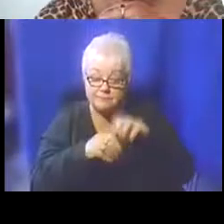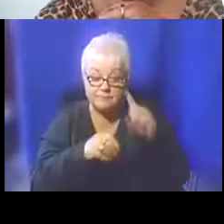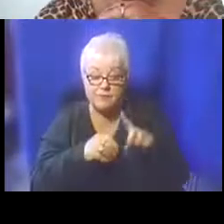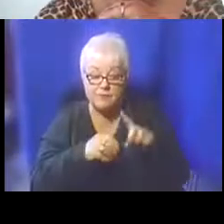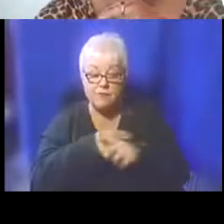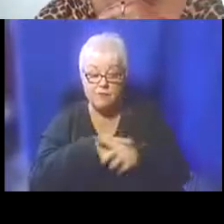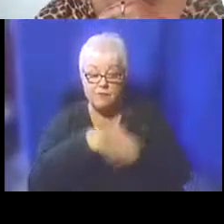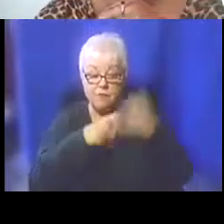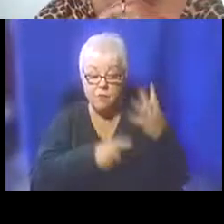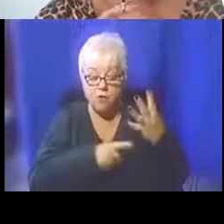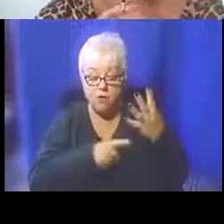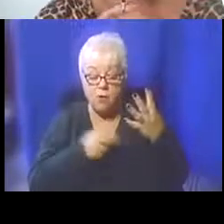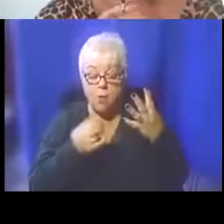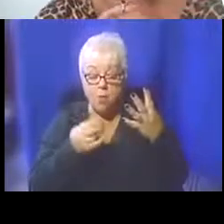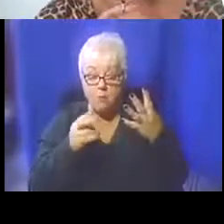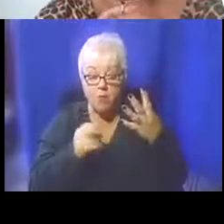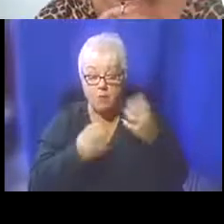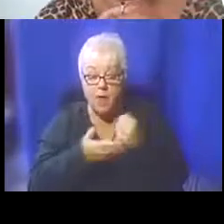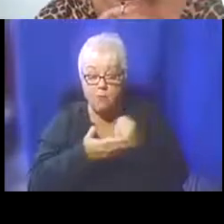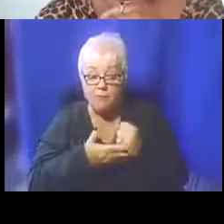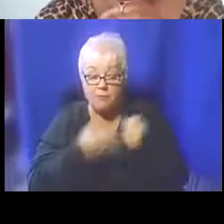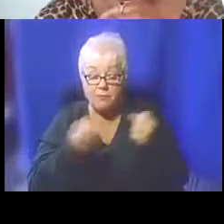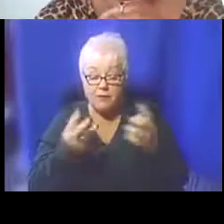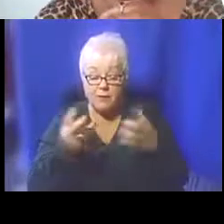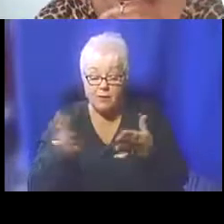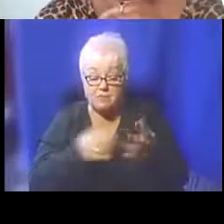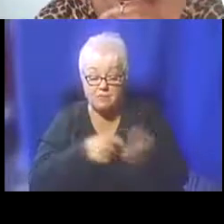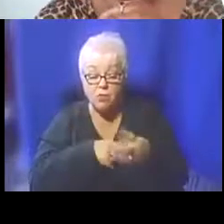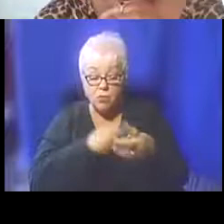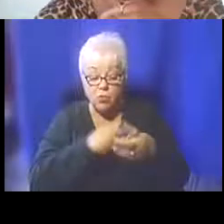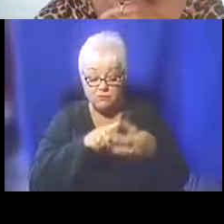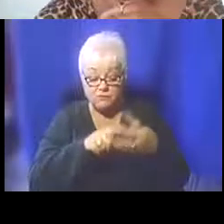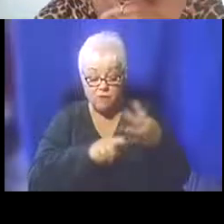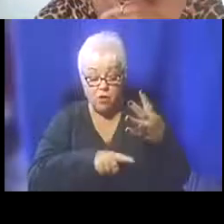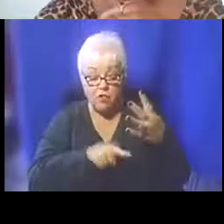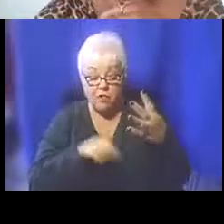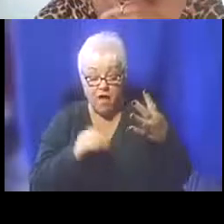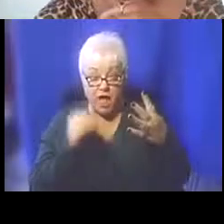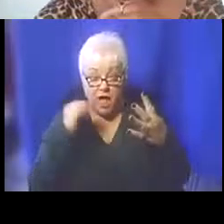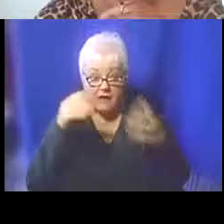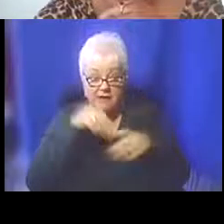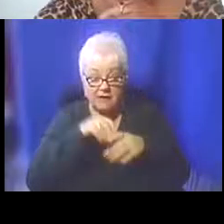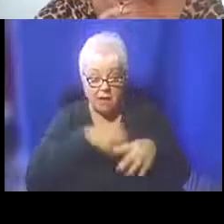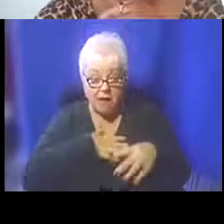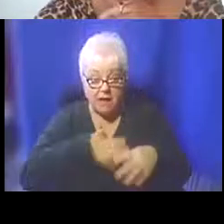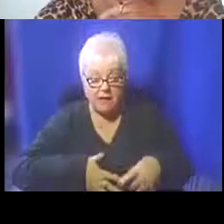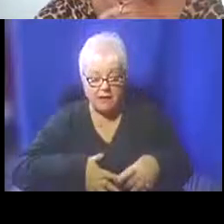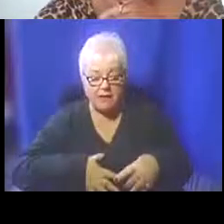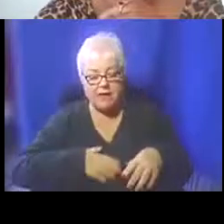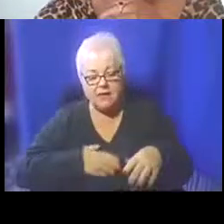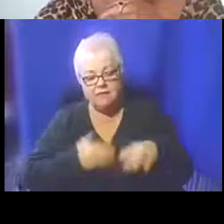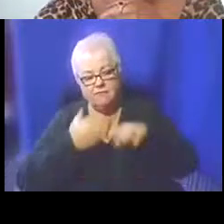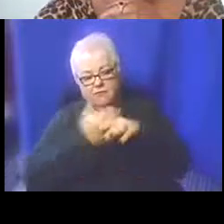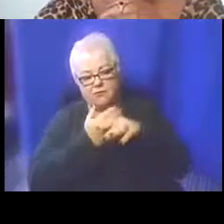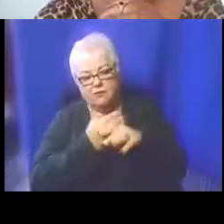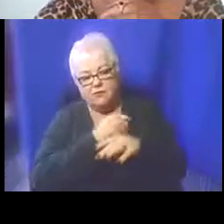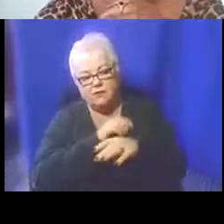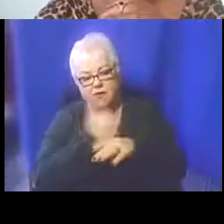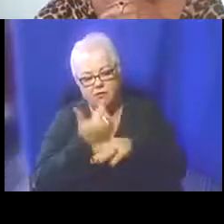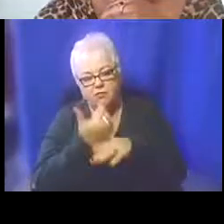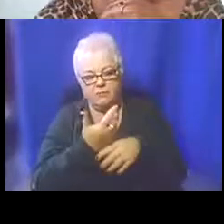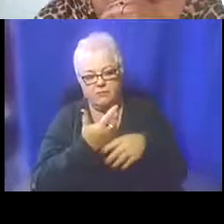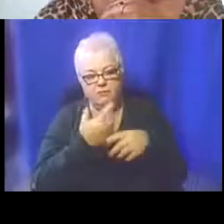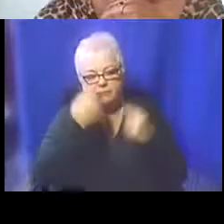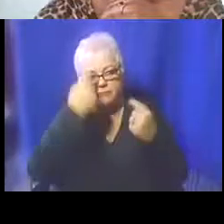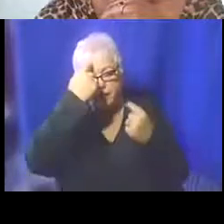hormones, very helpful in so many ways. When those four hormone levels are very high in the body, it interferes with other structures in